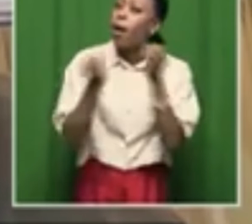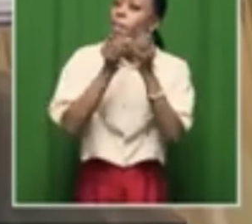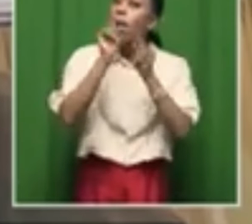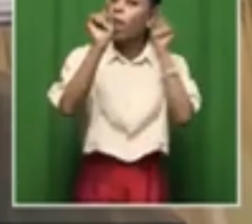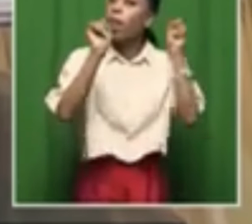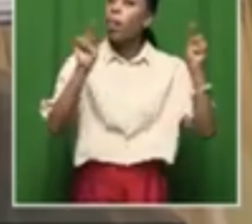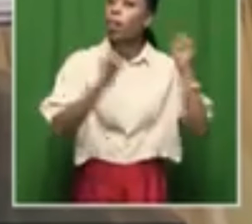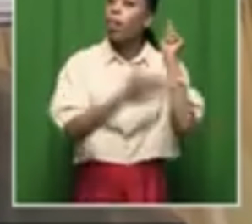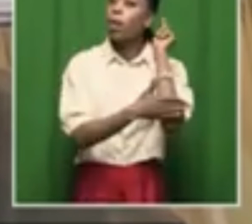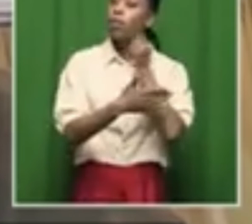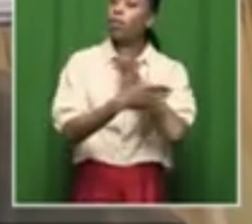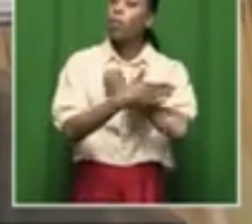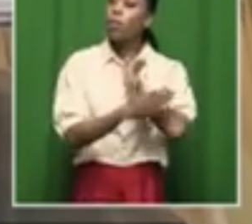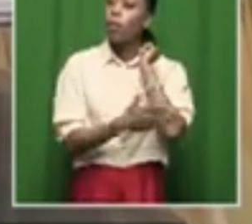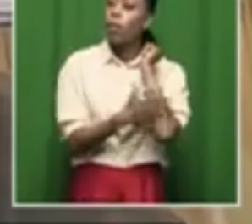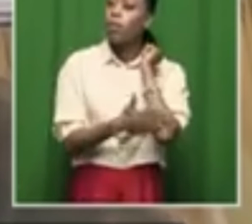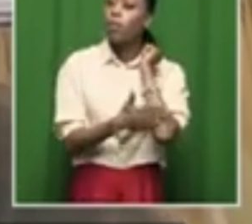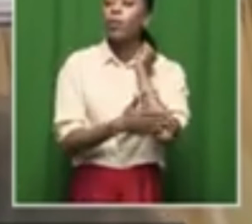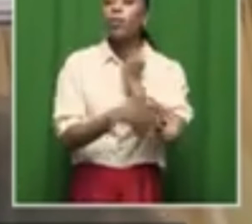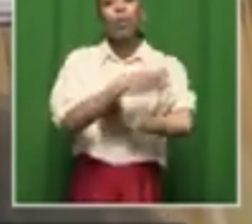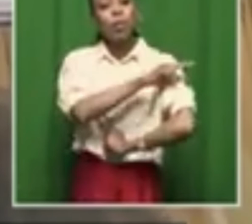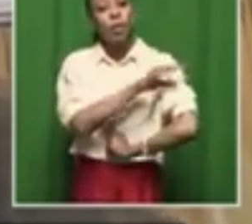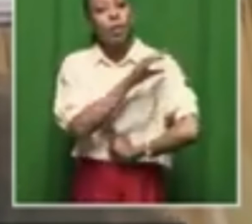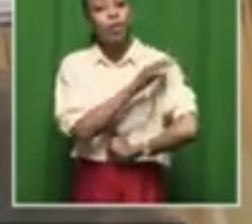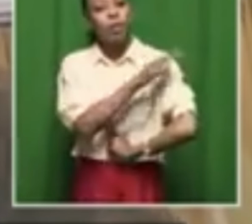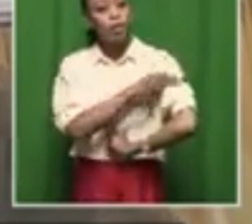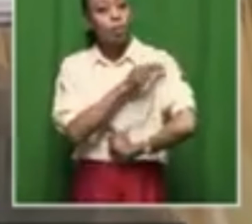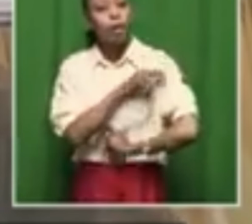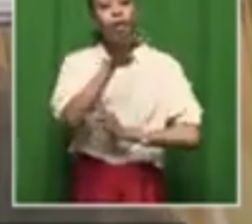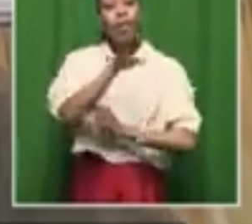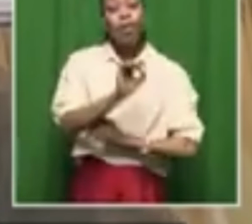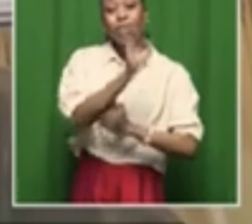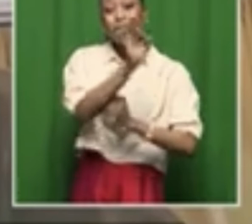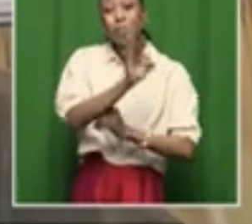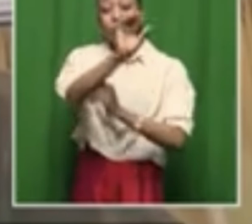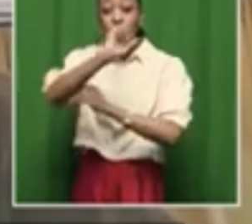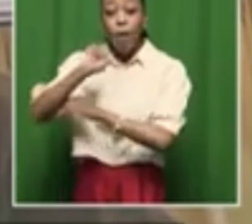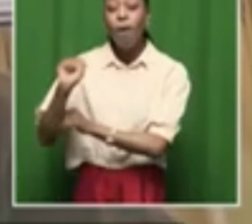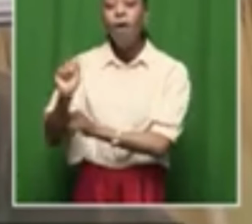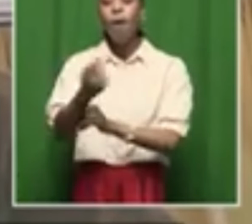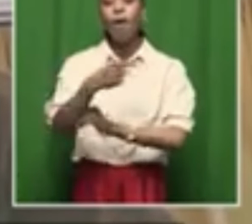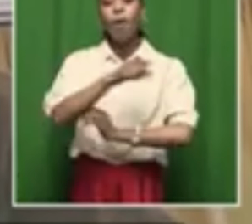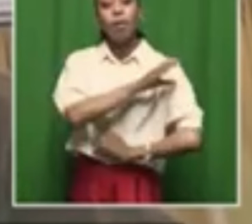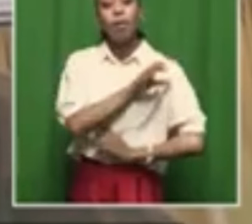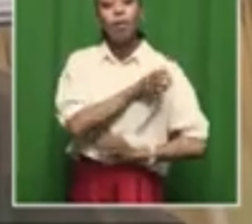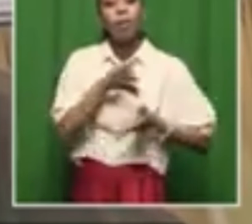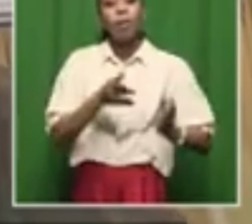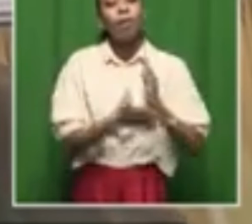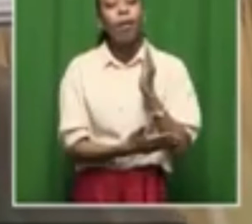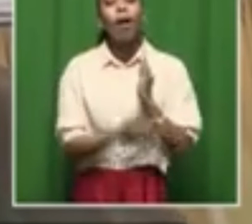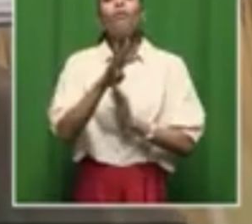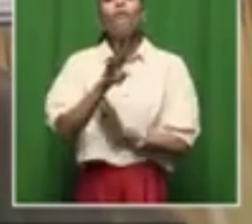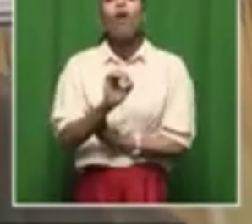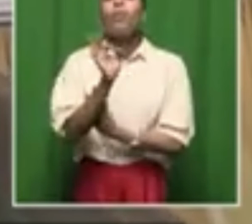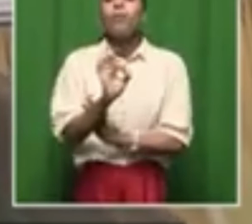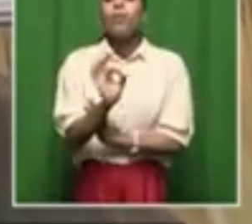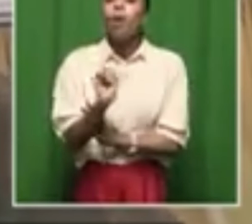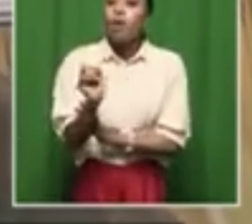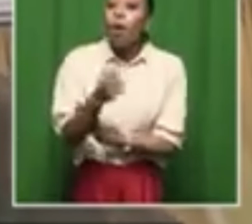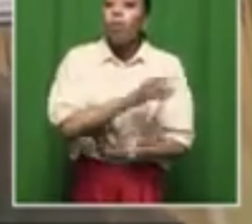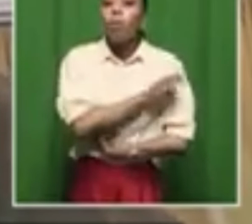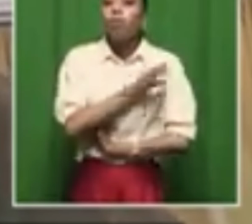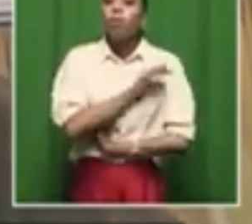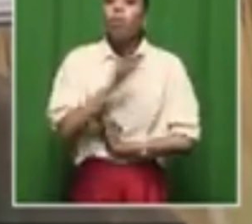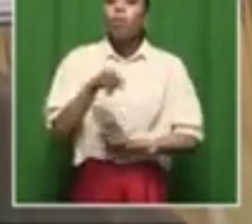country, clinics and hospitals that are being built. 40% of all the clinics in the country, 40% of all the clinics